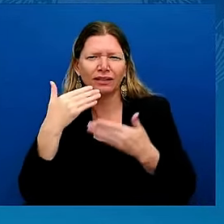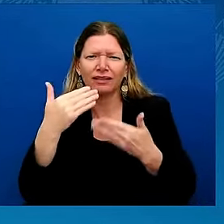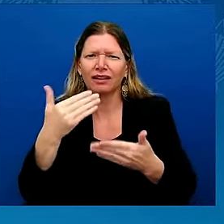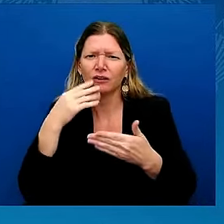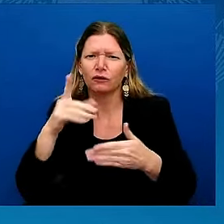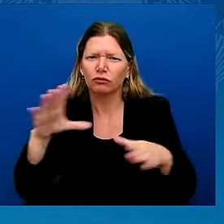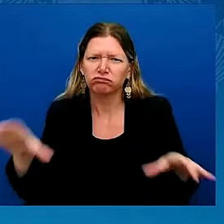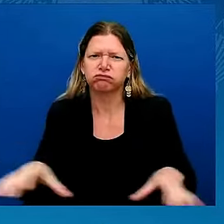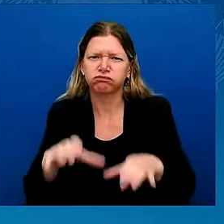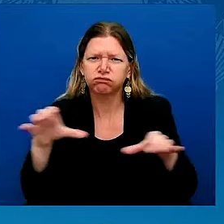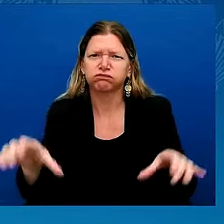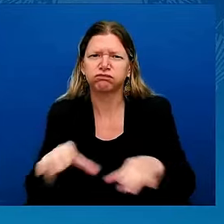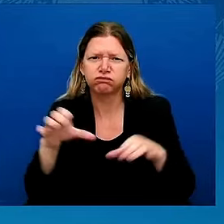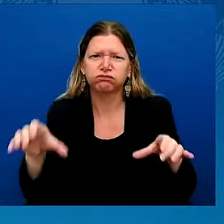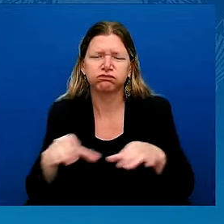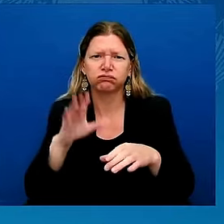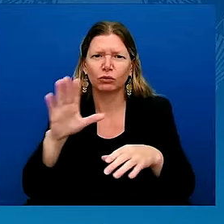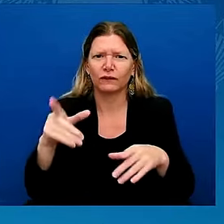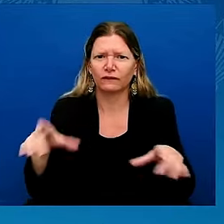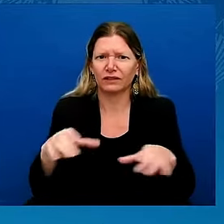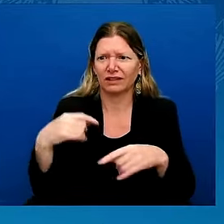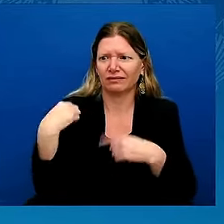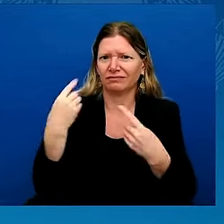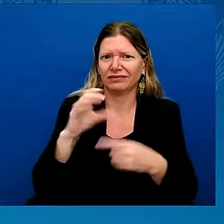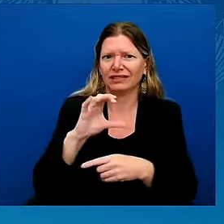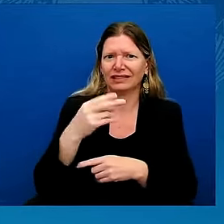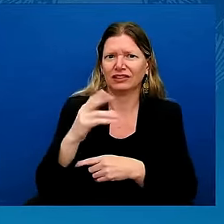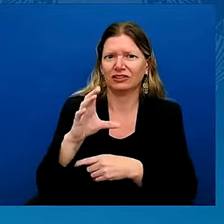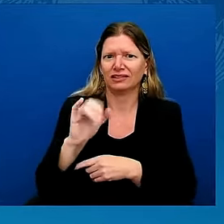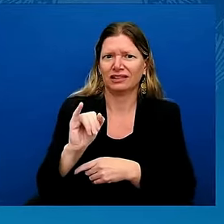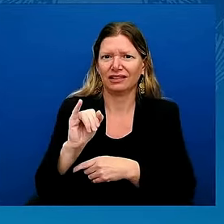Chair Espalat, thank you for all that you are.